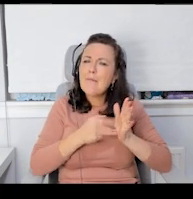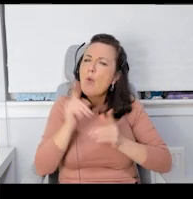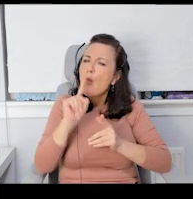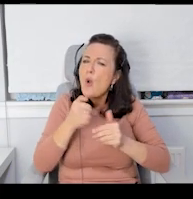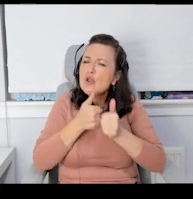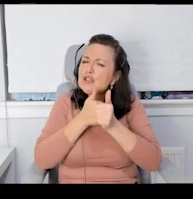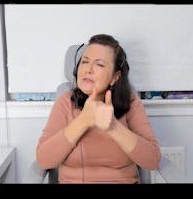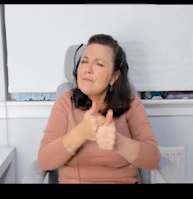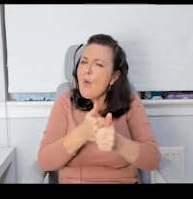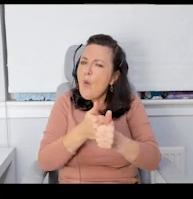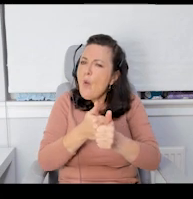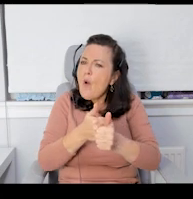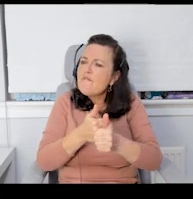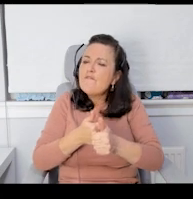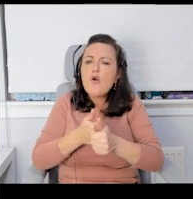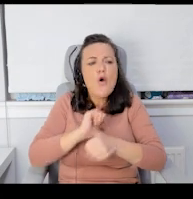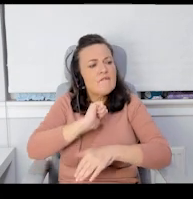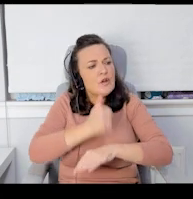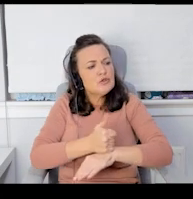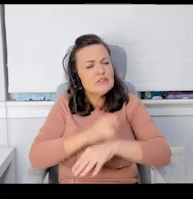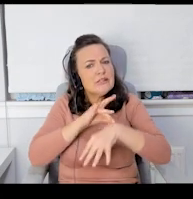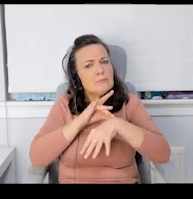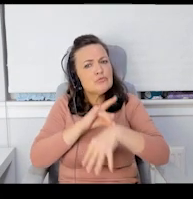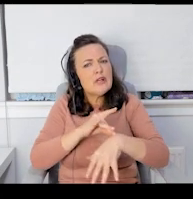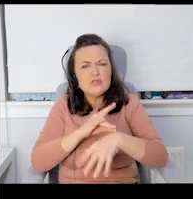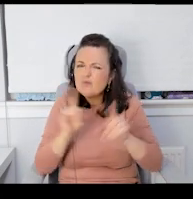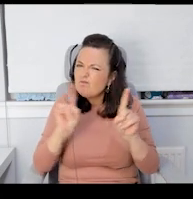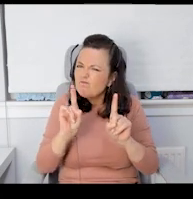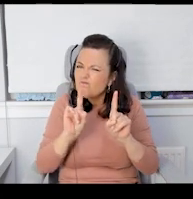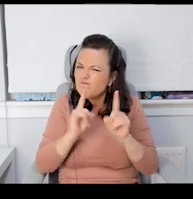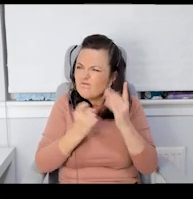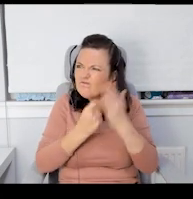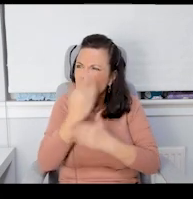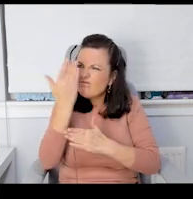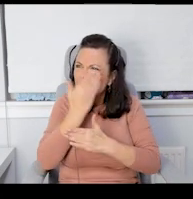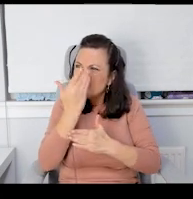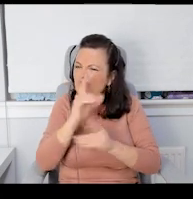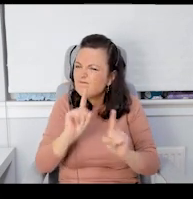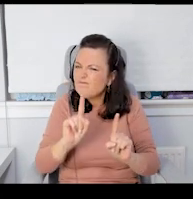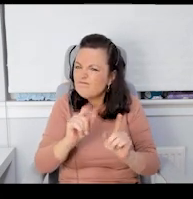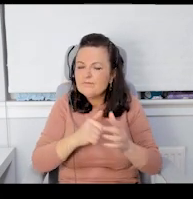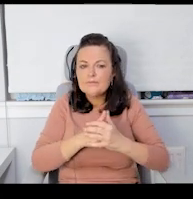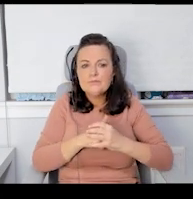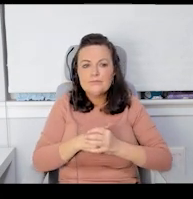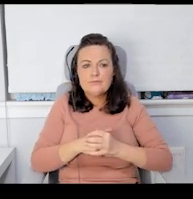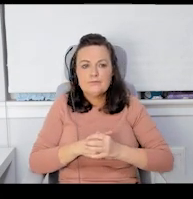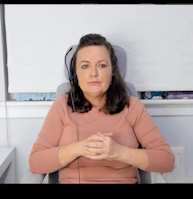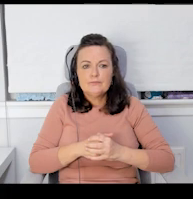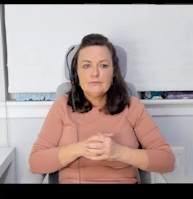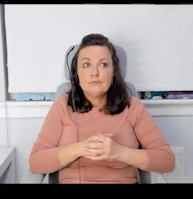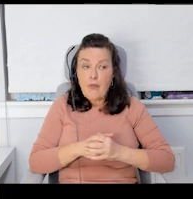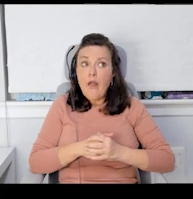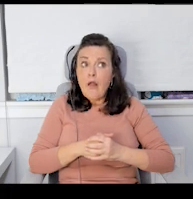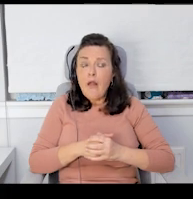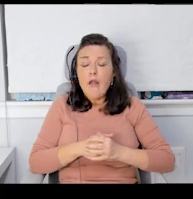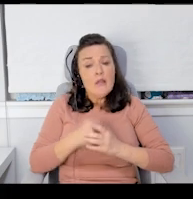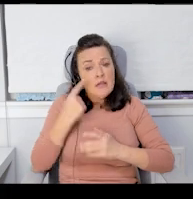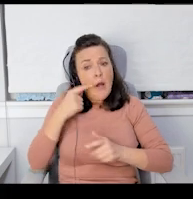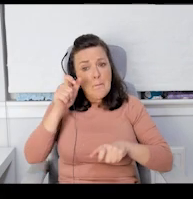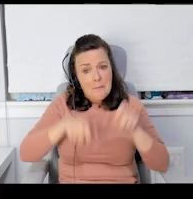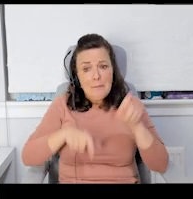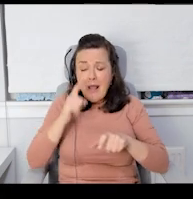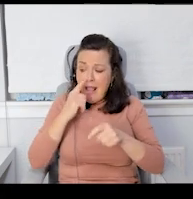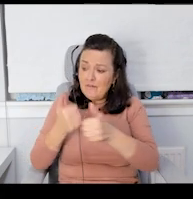school, what kind of support do they get? Certainly young people in classrooms, they have support from both their